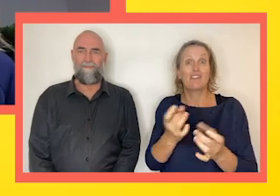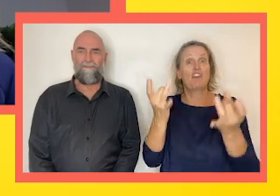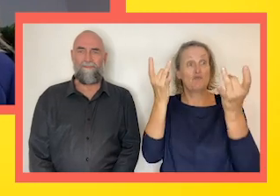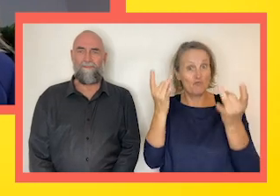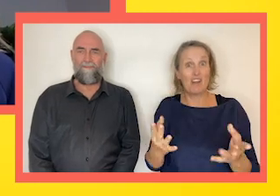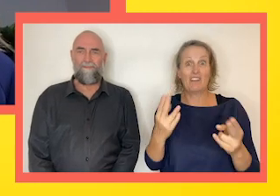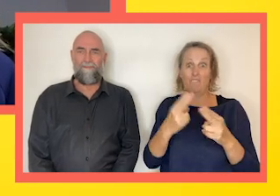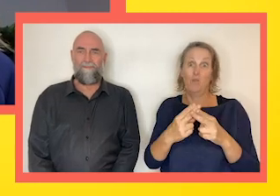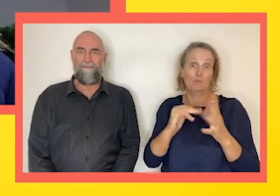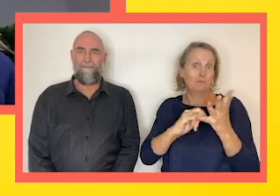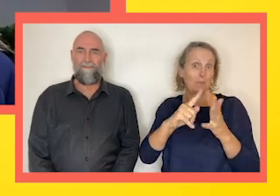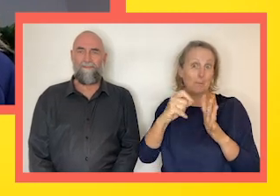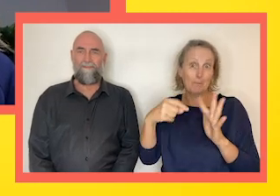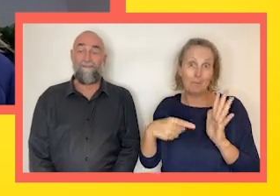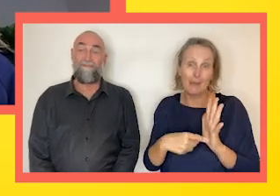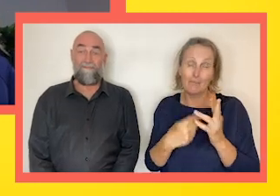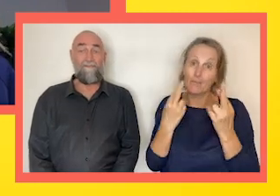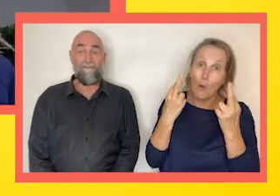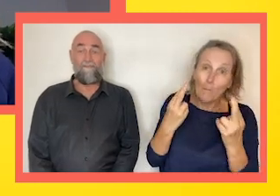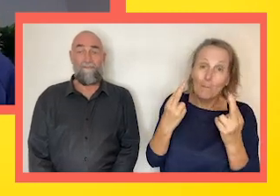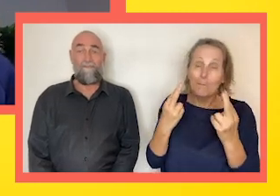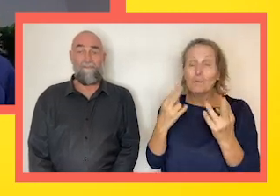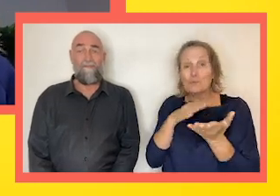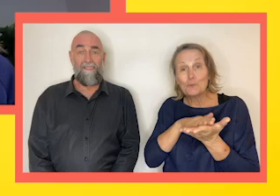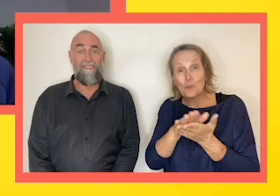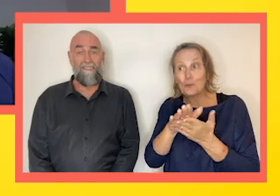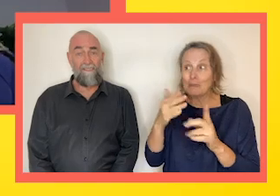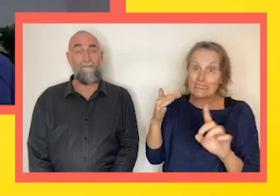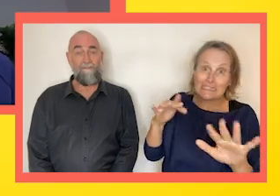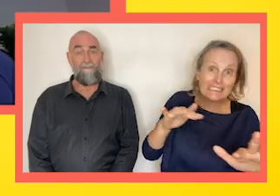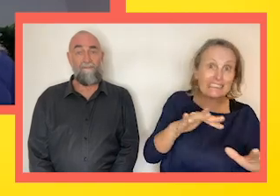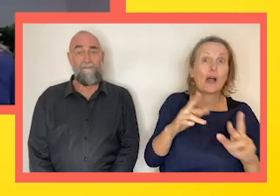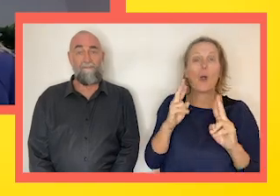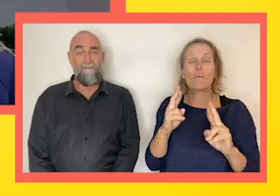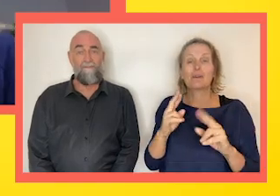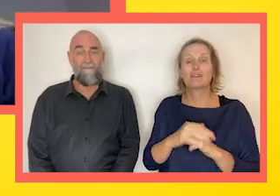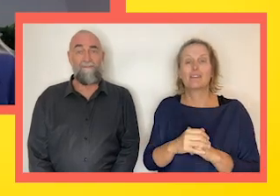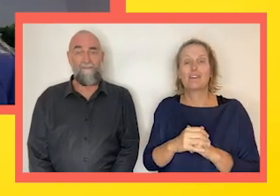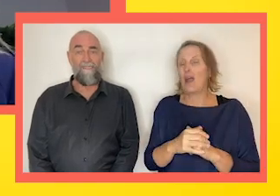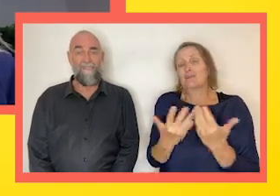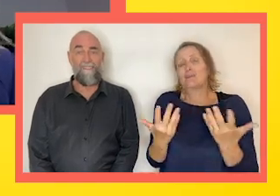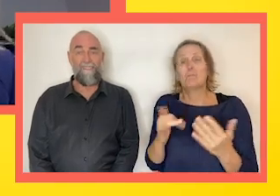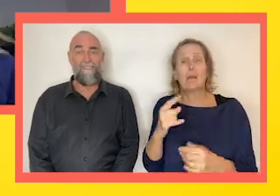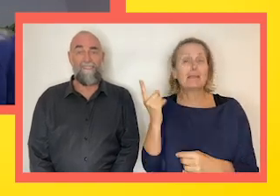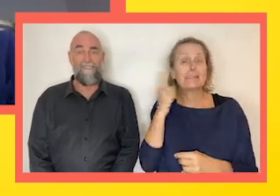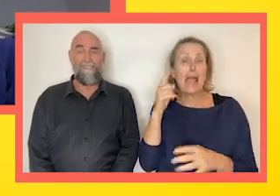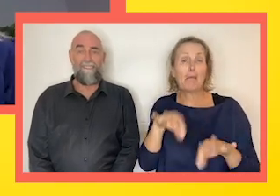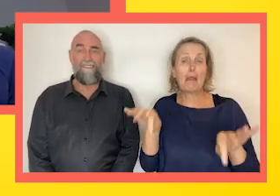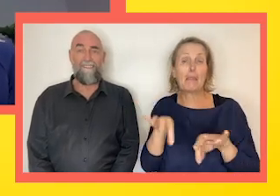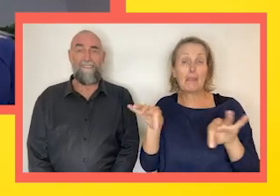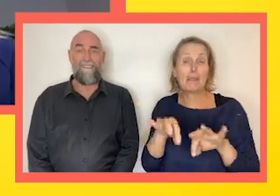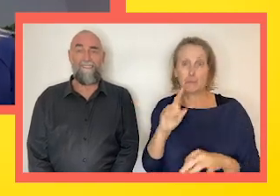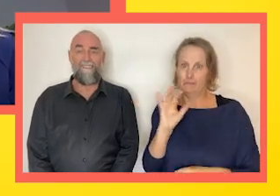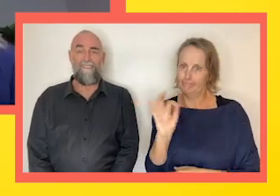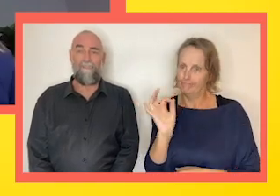then head over in September. If everything goes smoothly, that's basically, you know, I make it sound like, oh, it's just